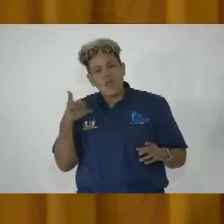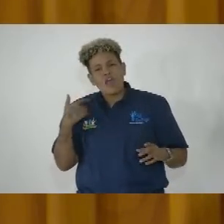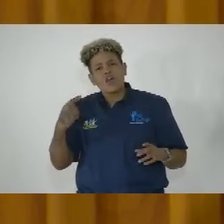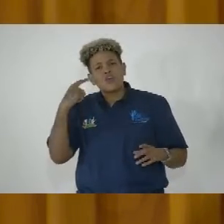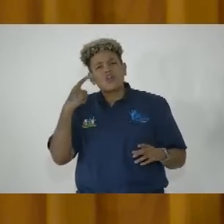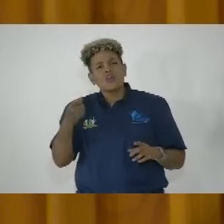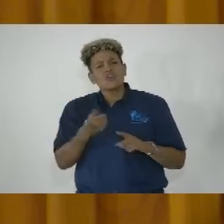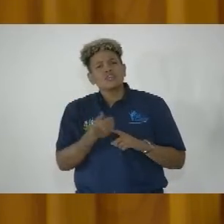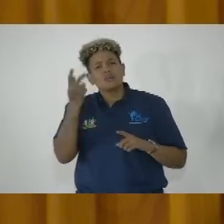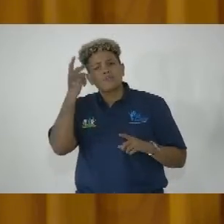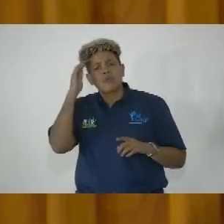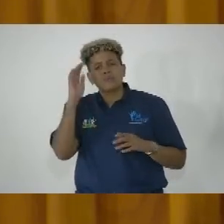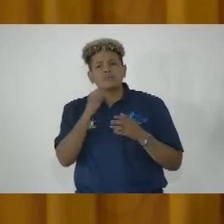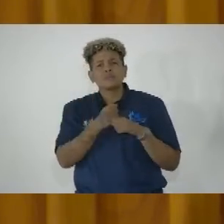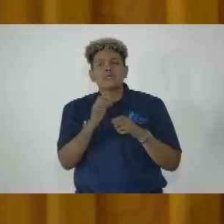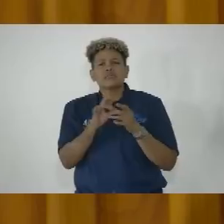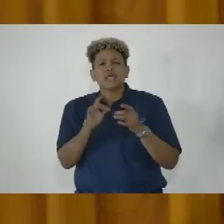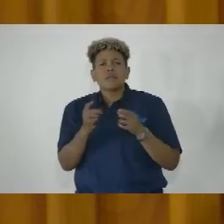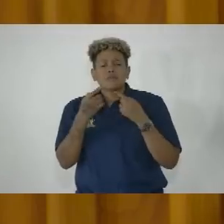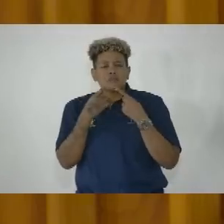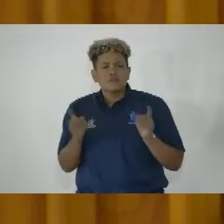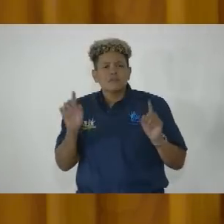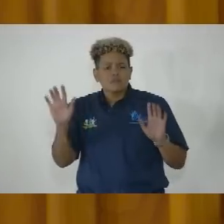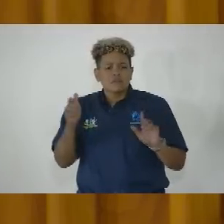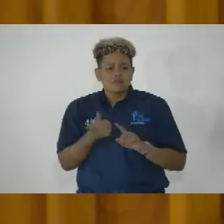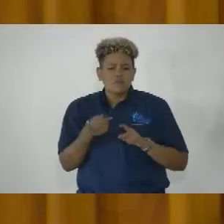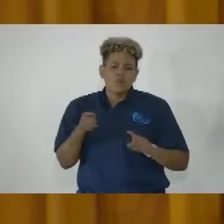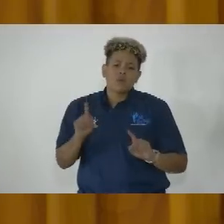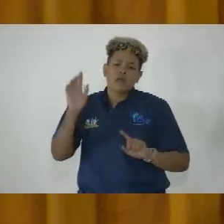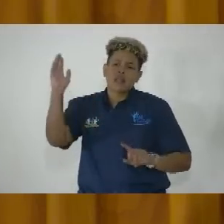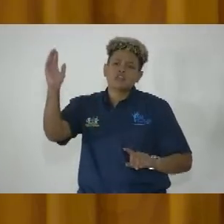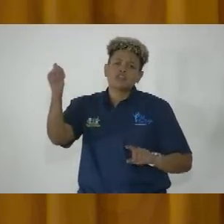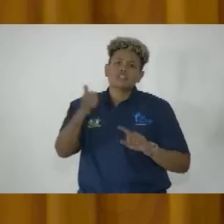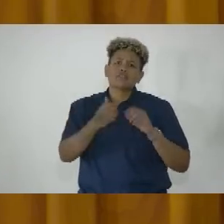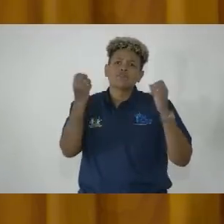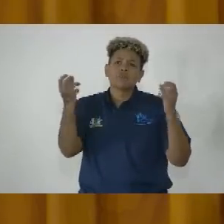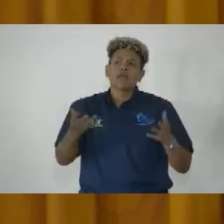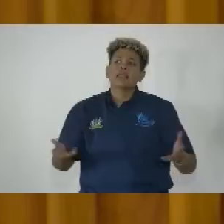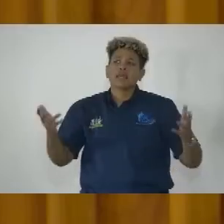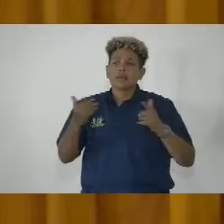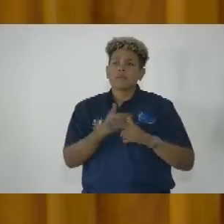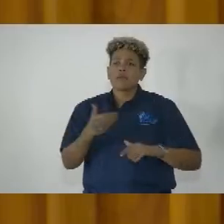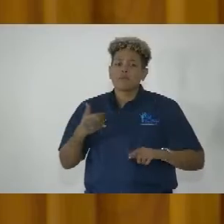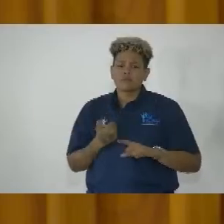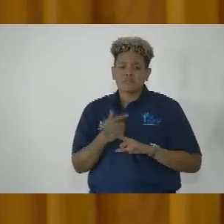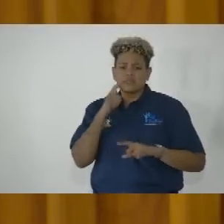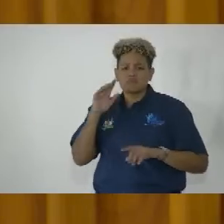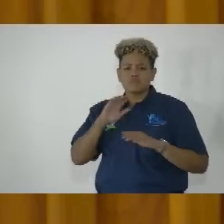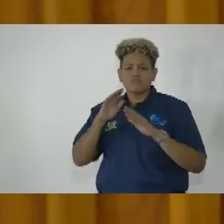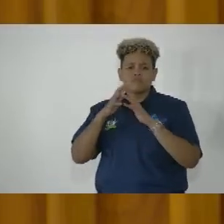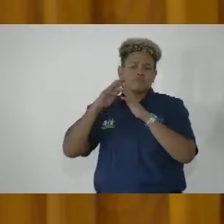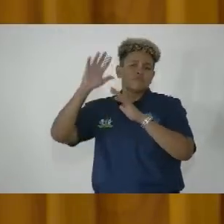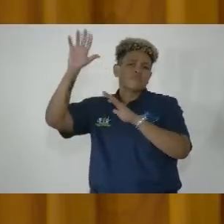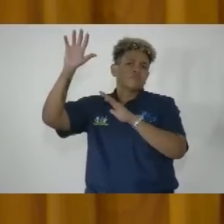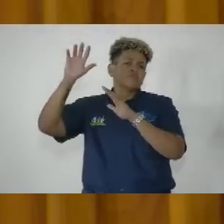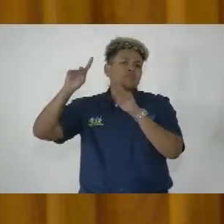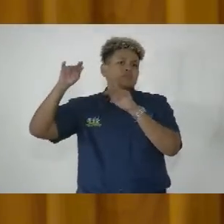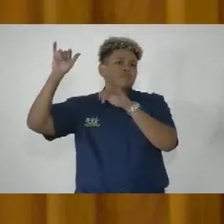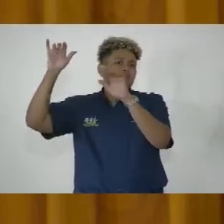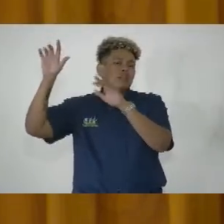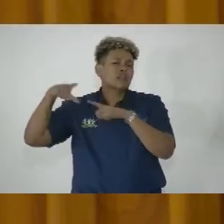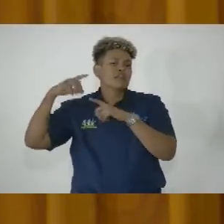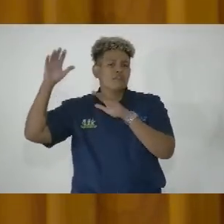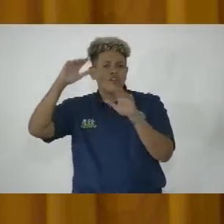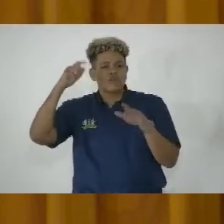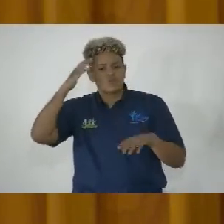the Prime Minister made a statement while addressing a number of members of the diaspora. And he said, you know, we're